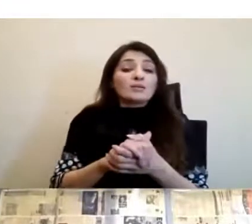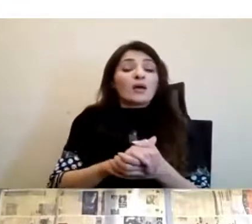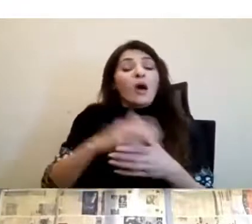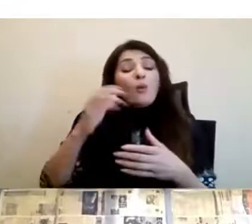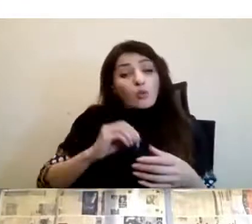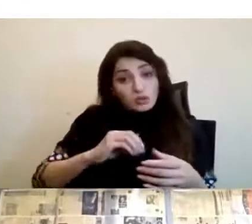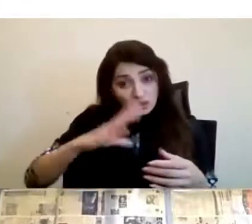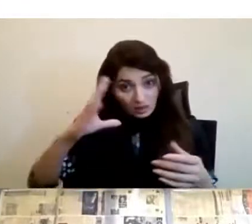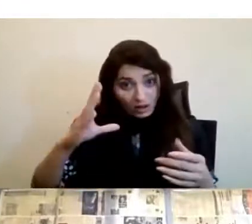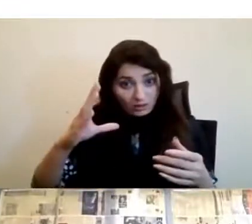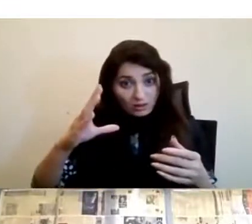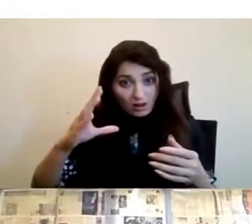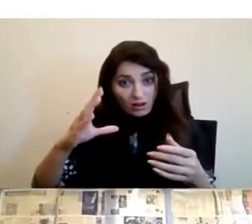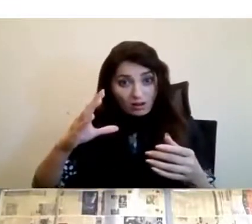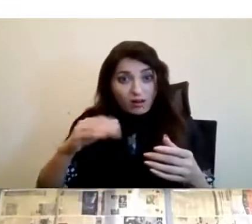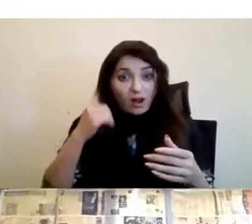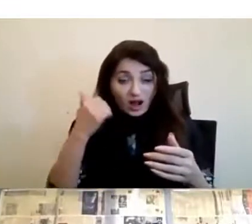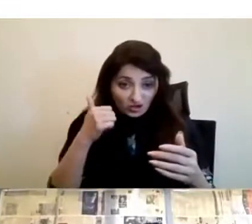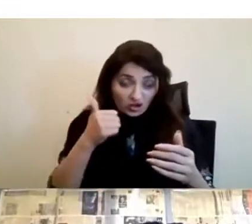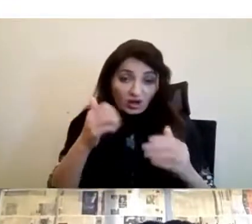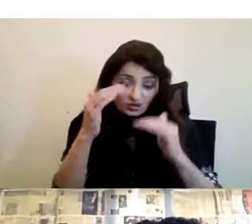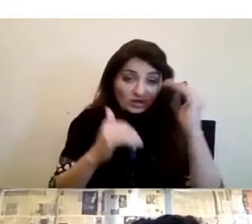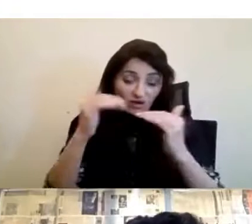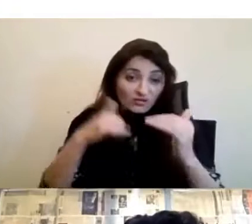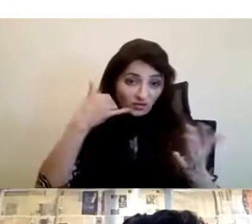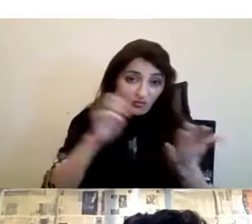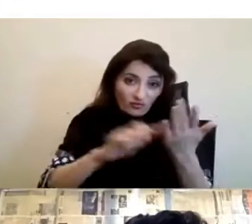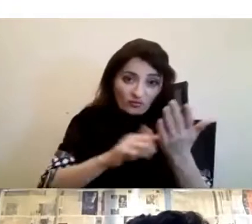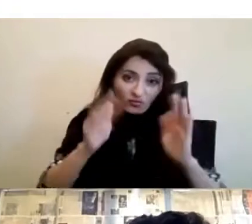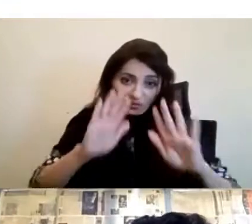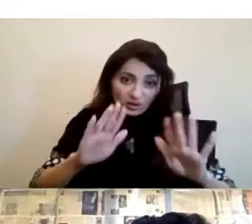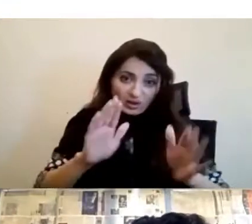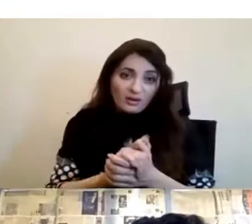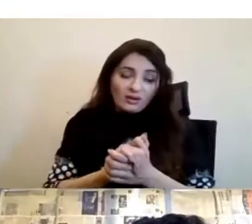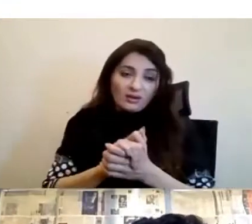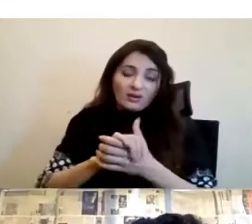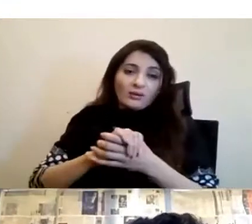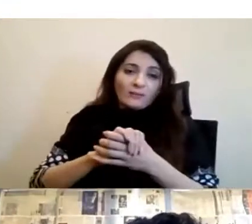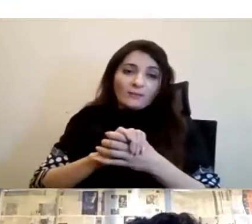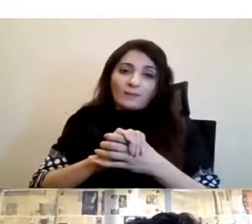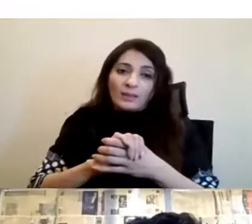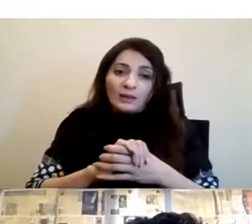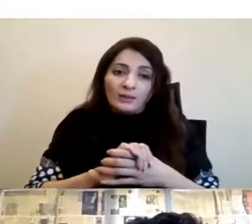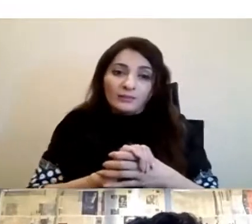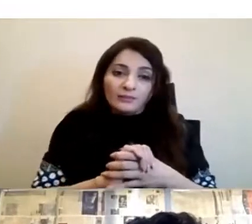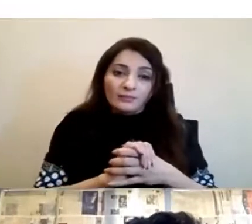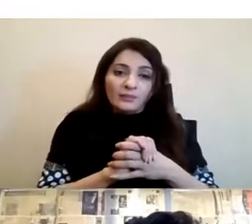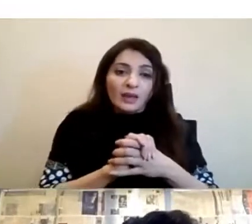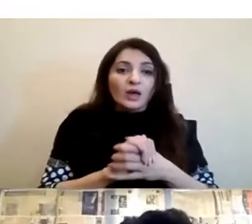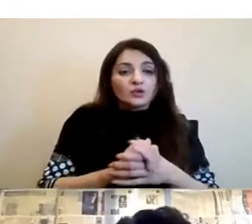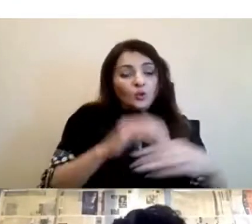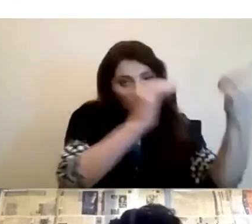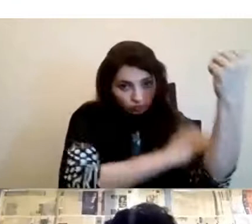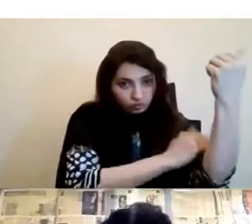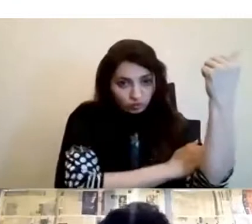it is true that younger people have higher levels of smartphone ownership, but older groups, or